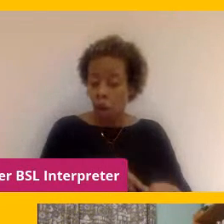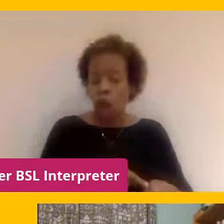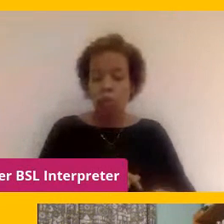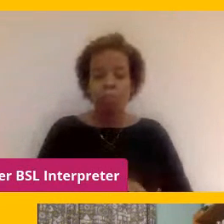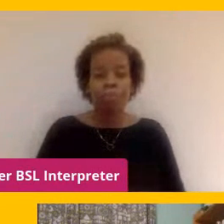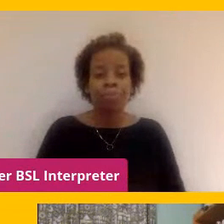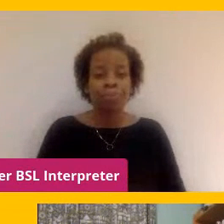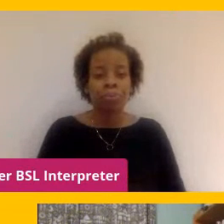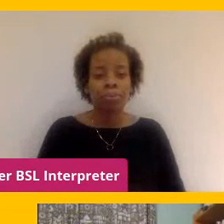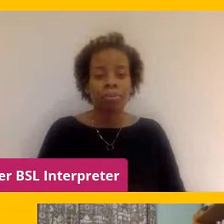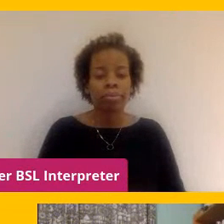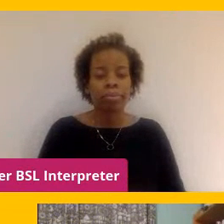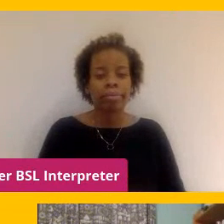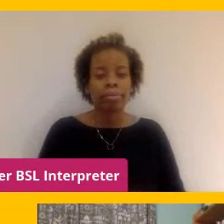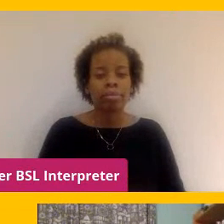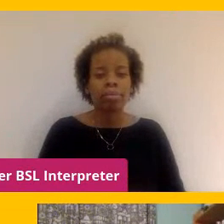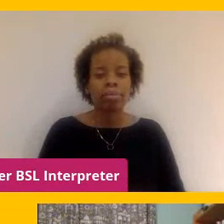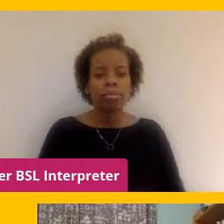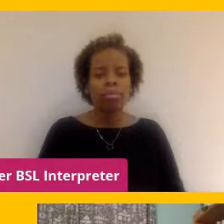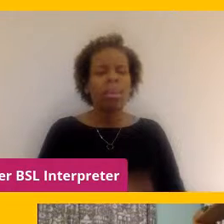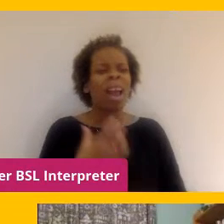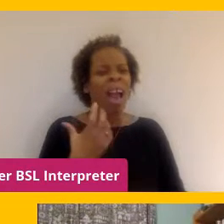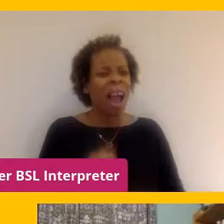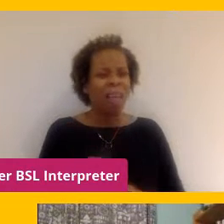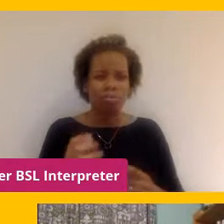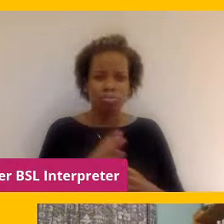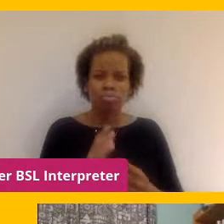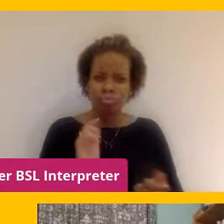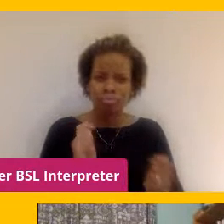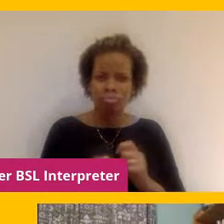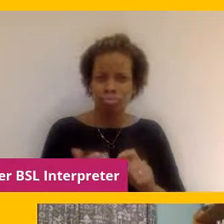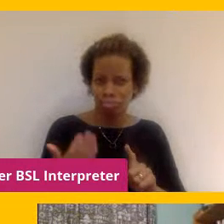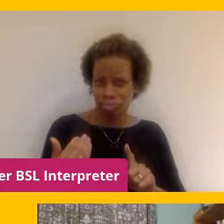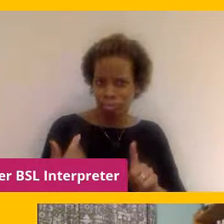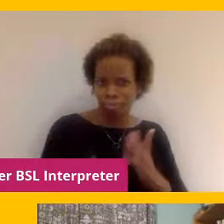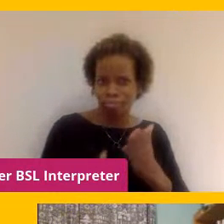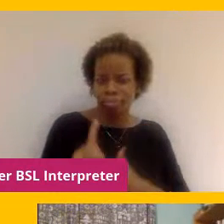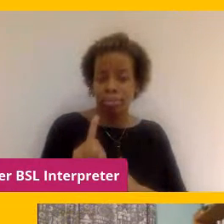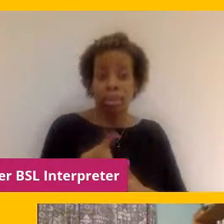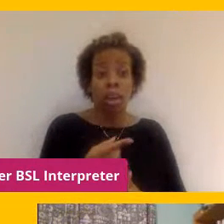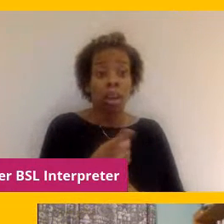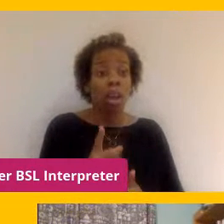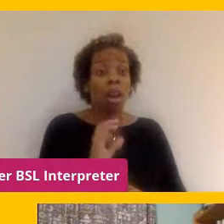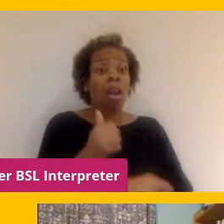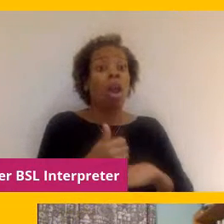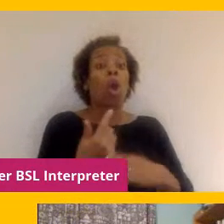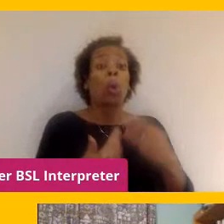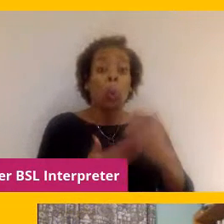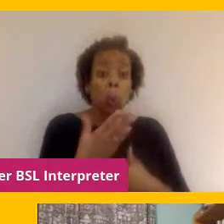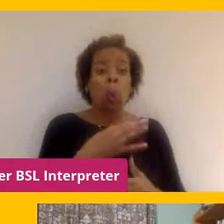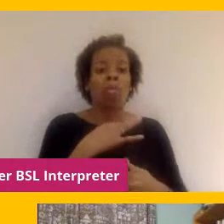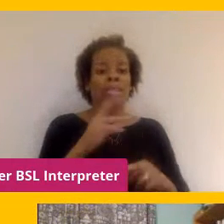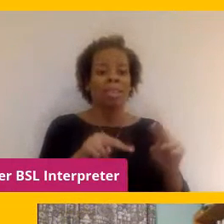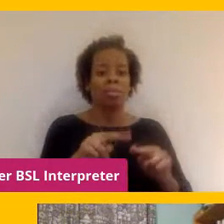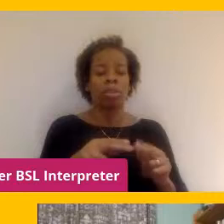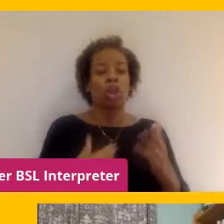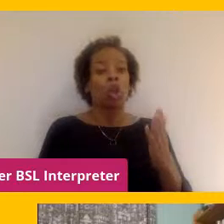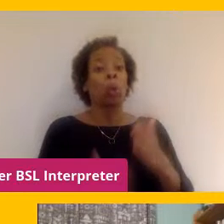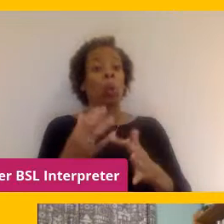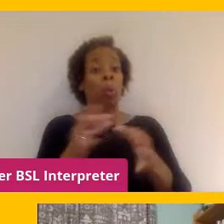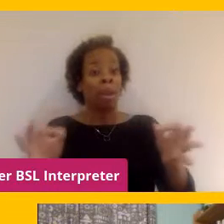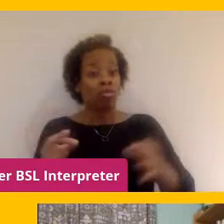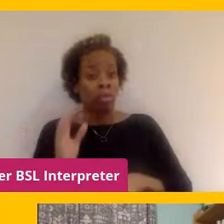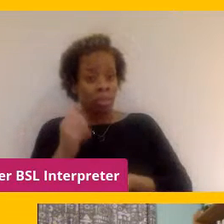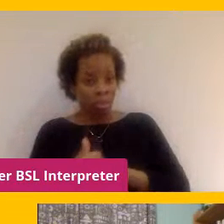know, these are all significant changes that would require a review of risk assessments and control measures that are in place. Also, once the